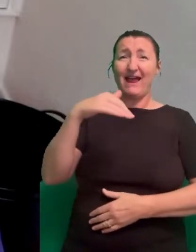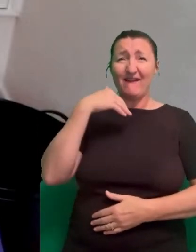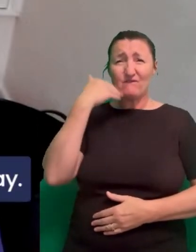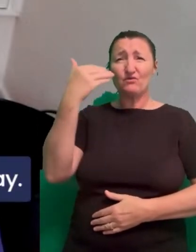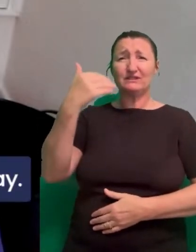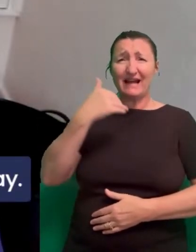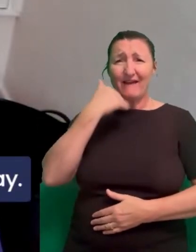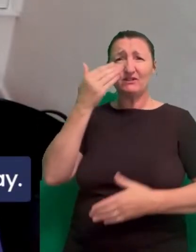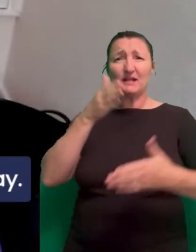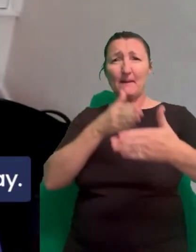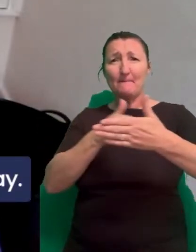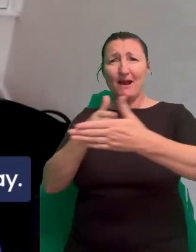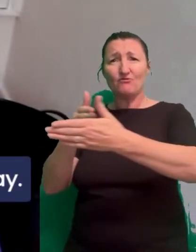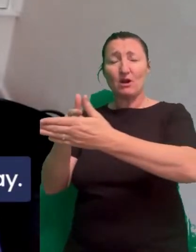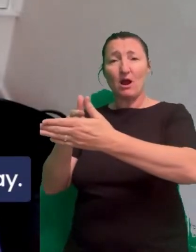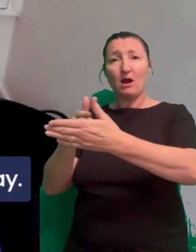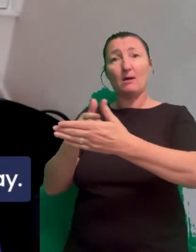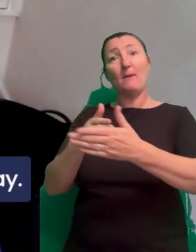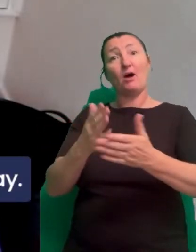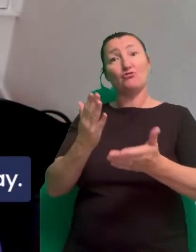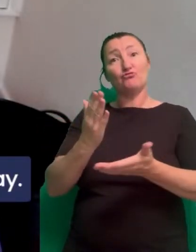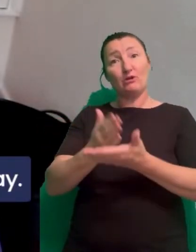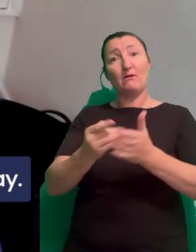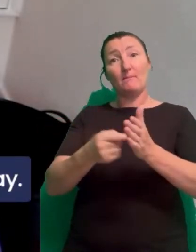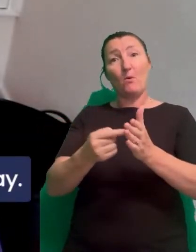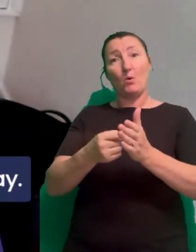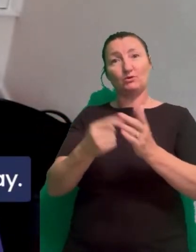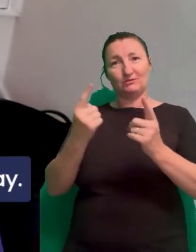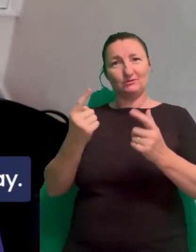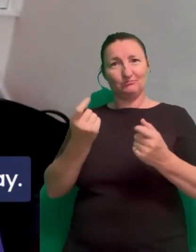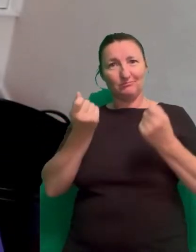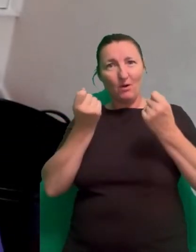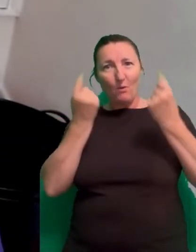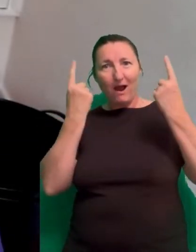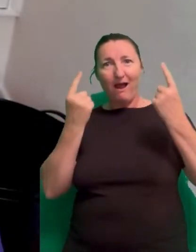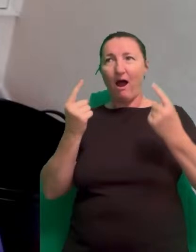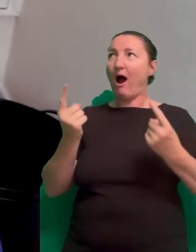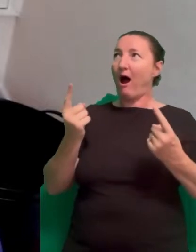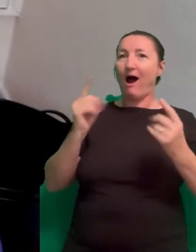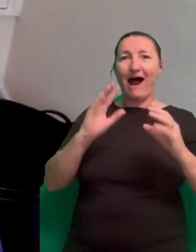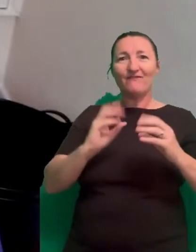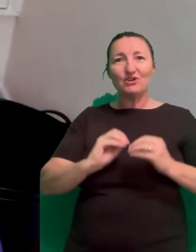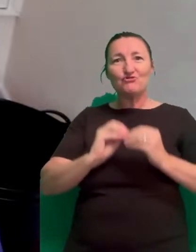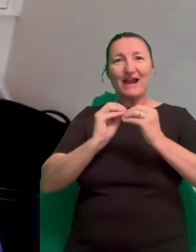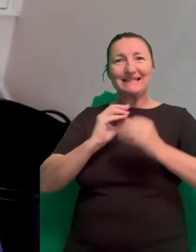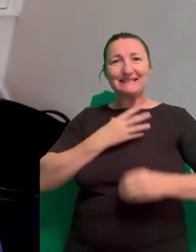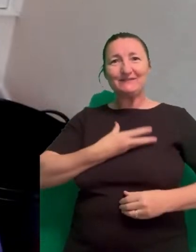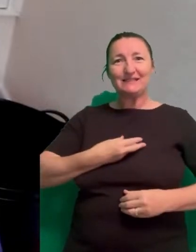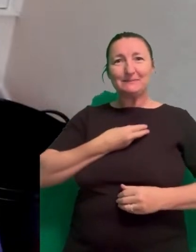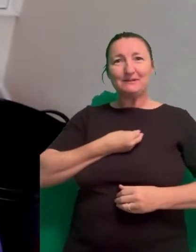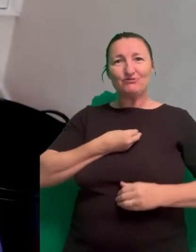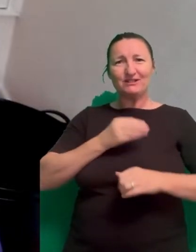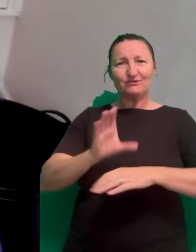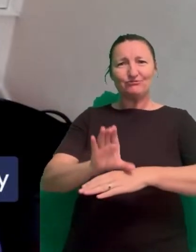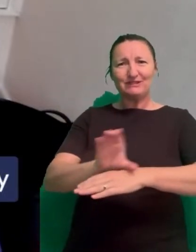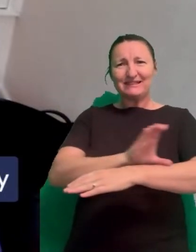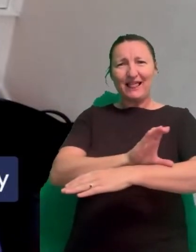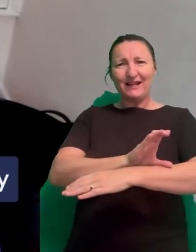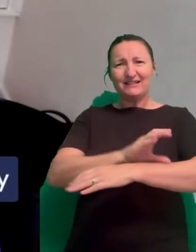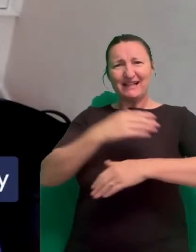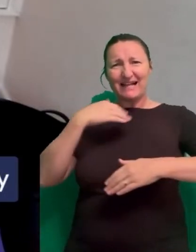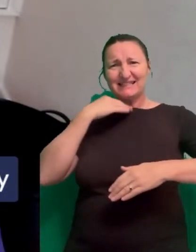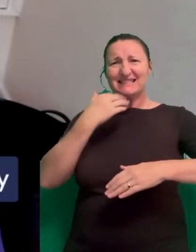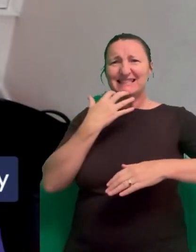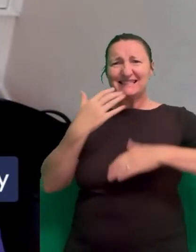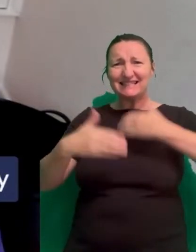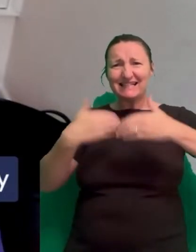always, is the barriers that people with disabilities face every day. But more importantly, it shone a light on the